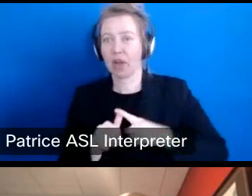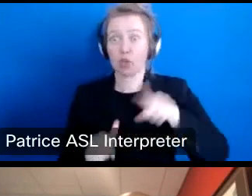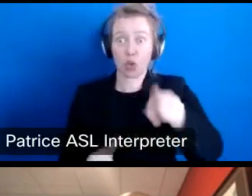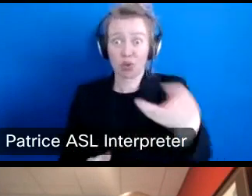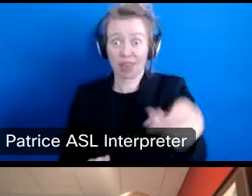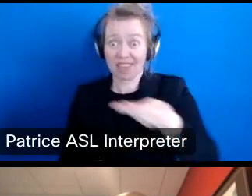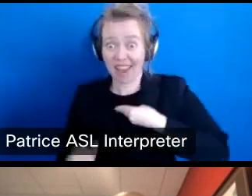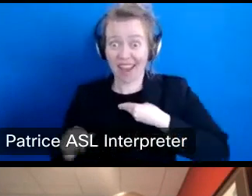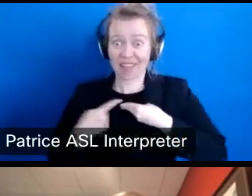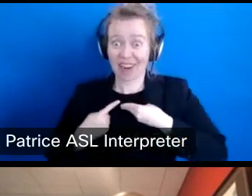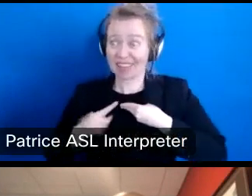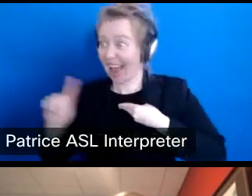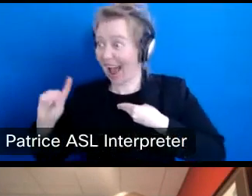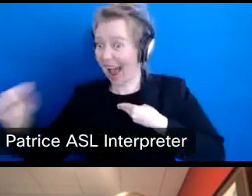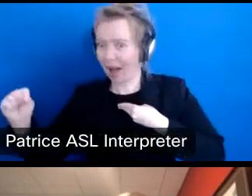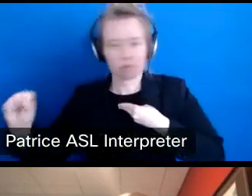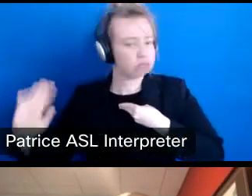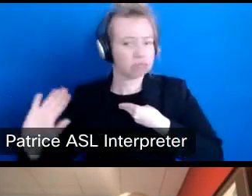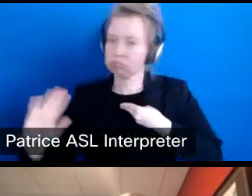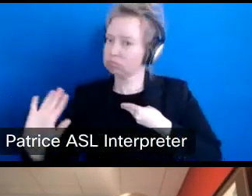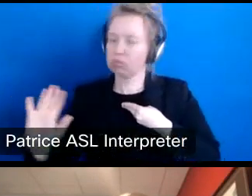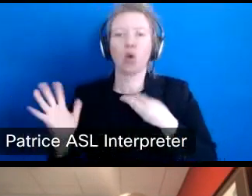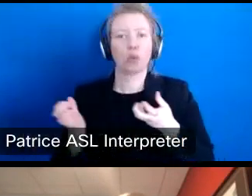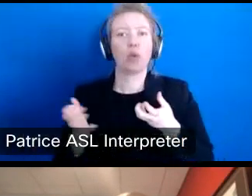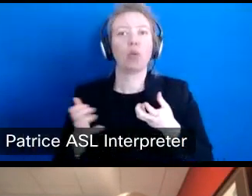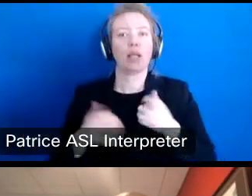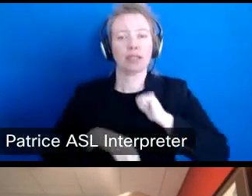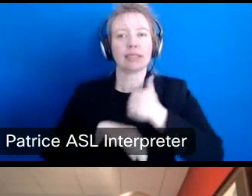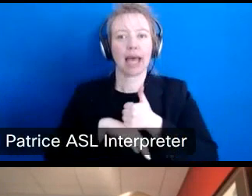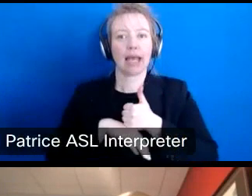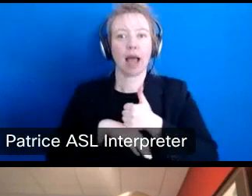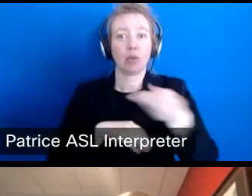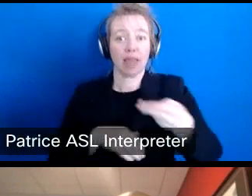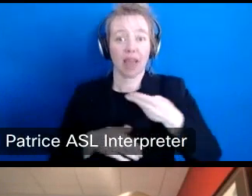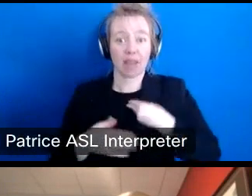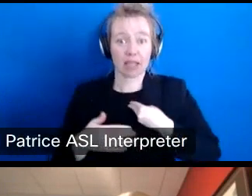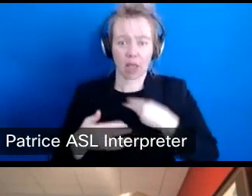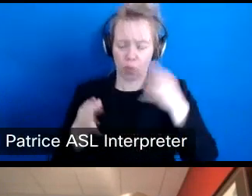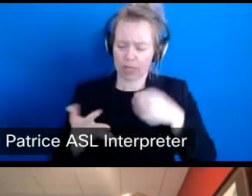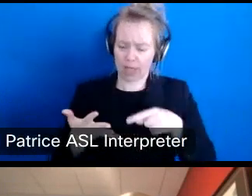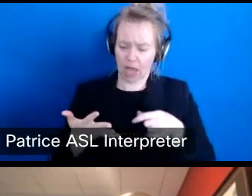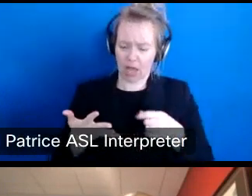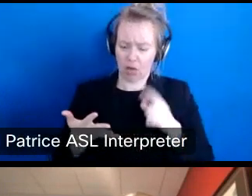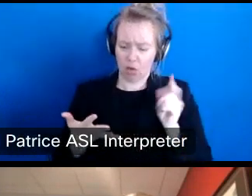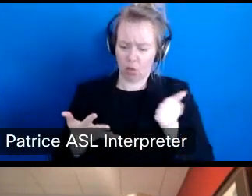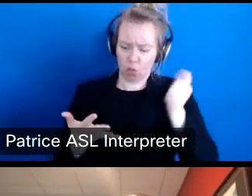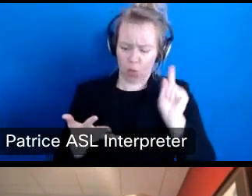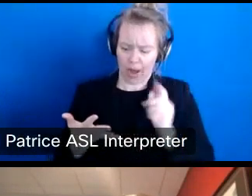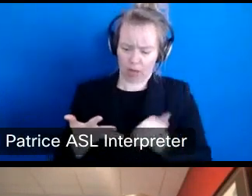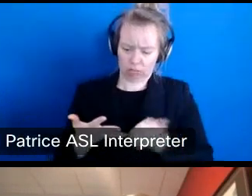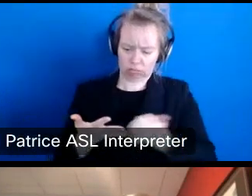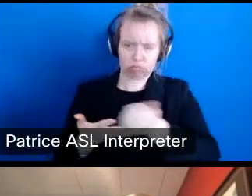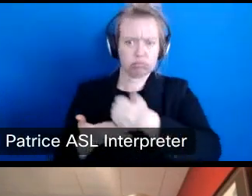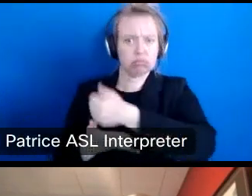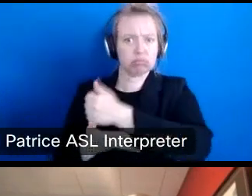out. We want to do it based on a prioritized method, and that's what Sahar was explaining. So